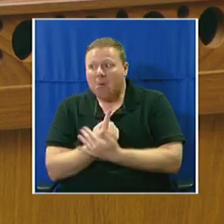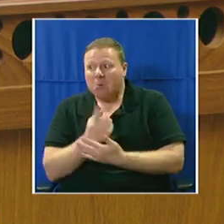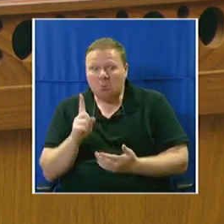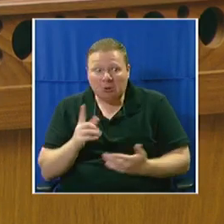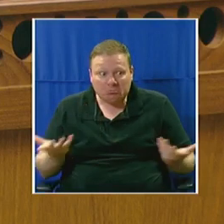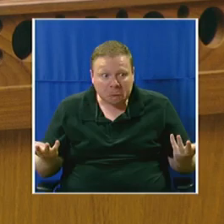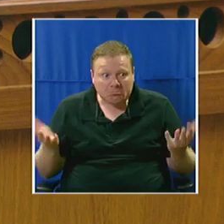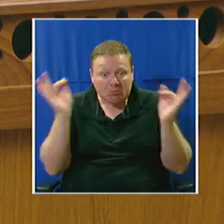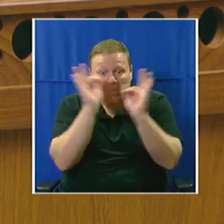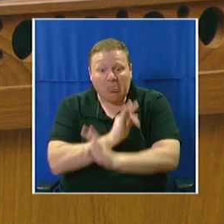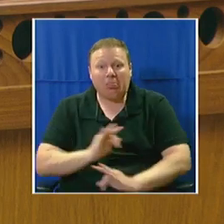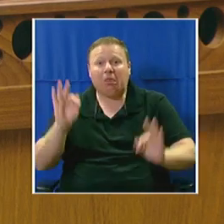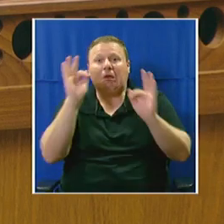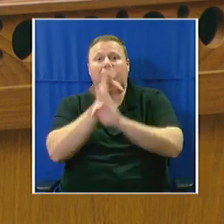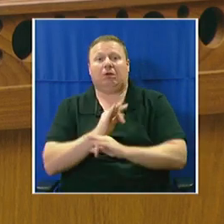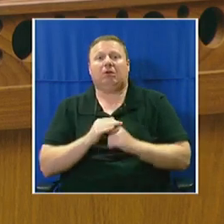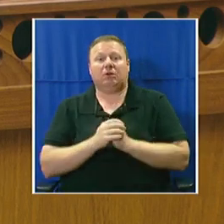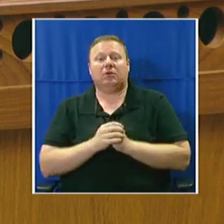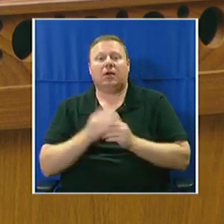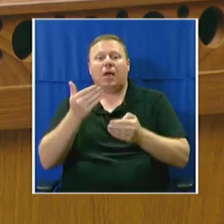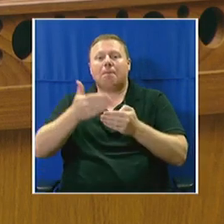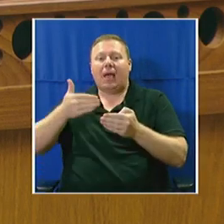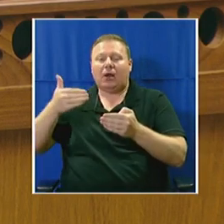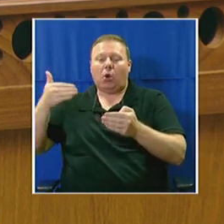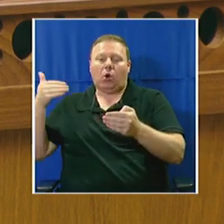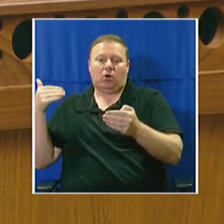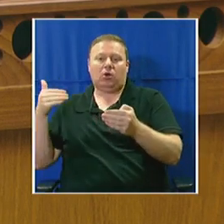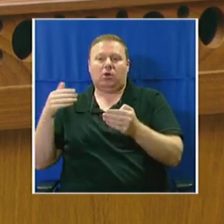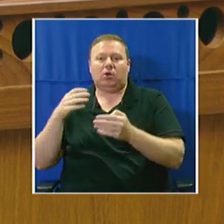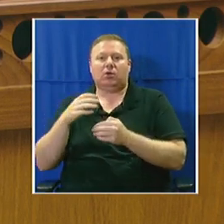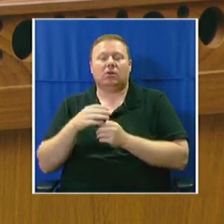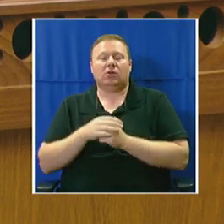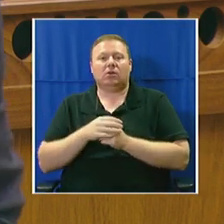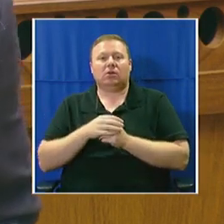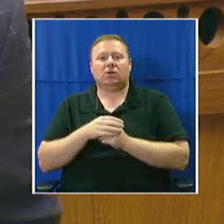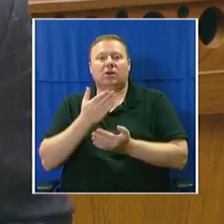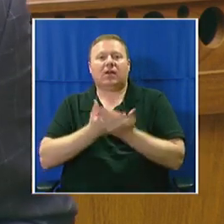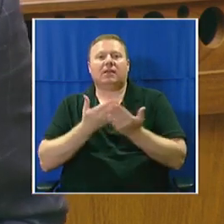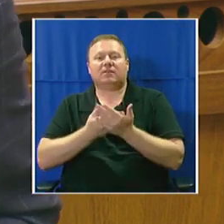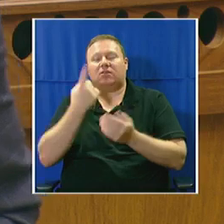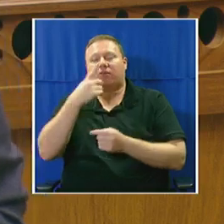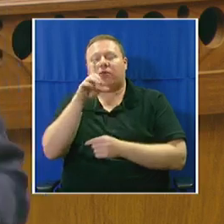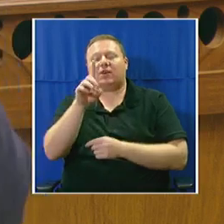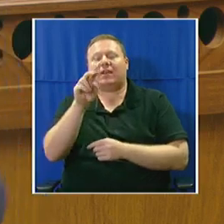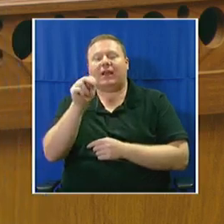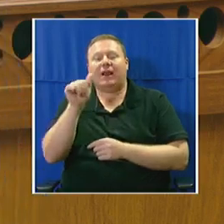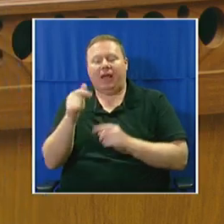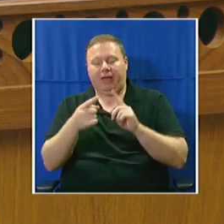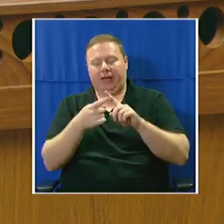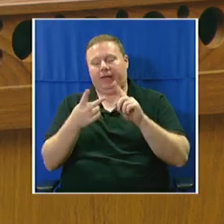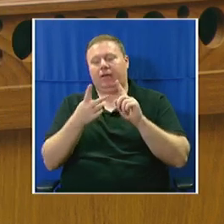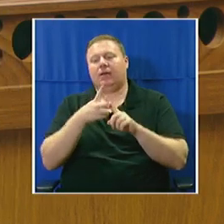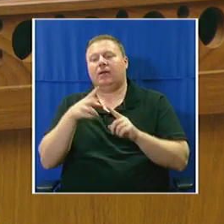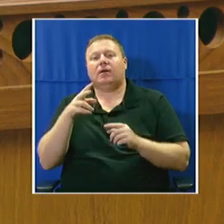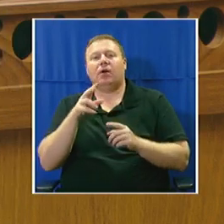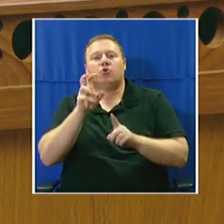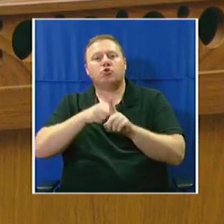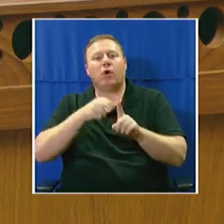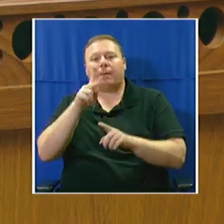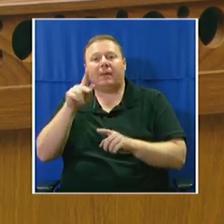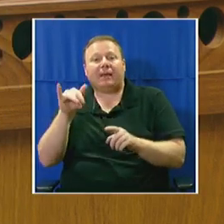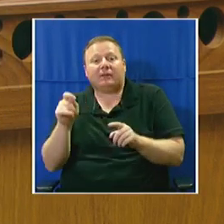the president promised and made a promise here on the 5th of September to say he will provide rapid and comprehensive responses to all